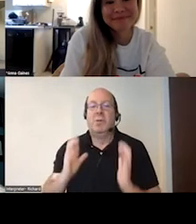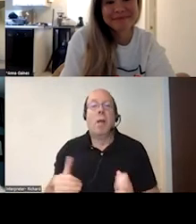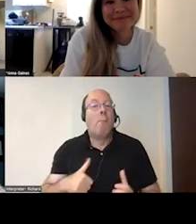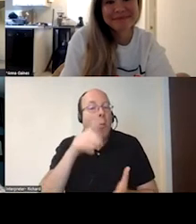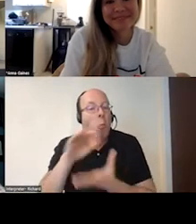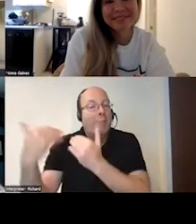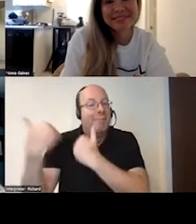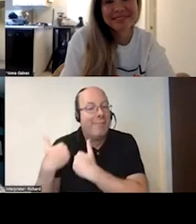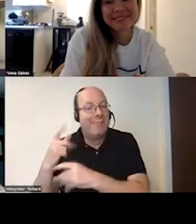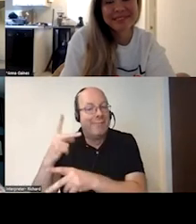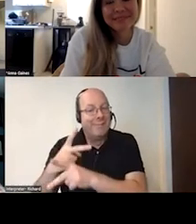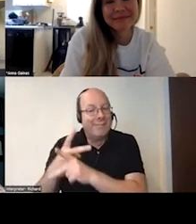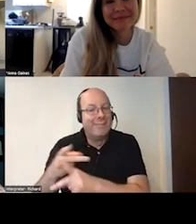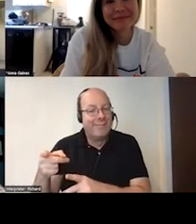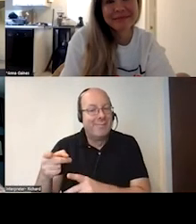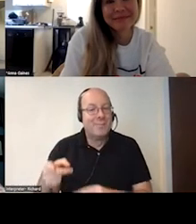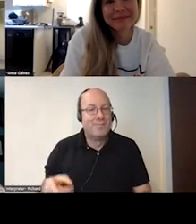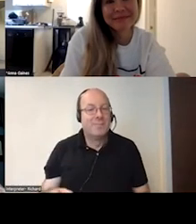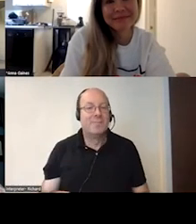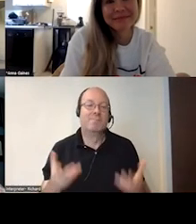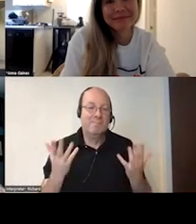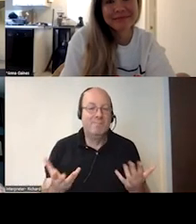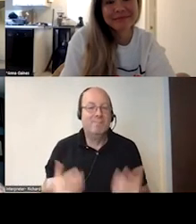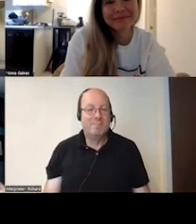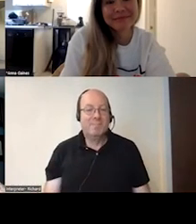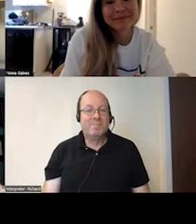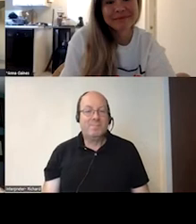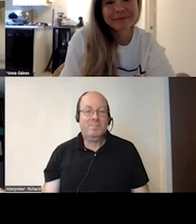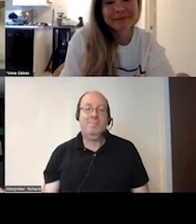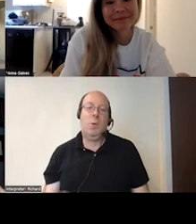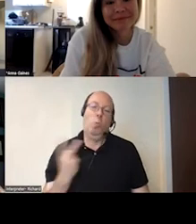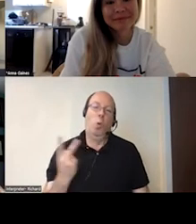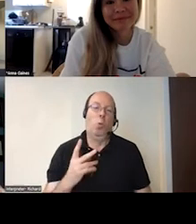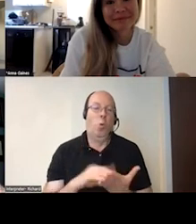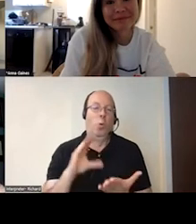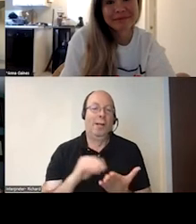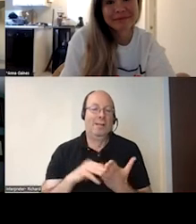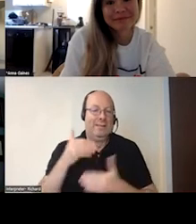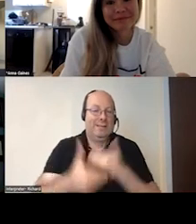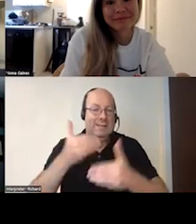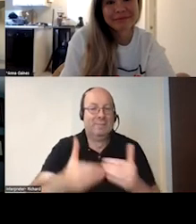that. But yeah, anyway, so we're learning.